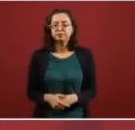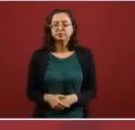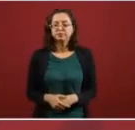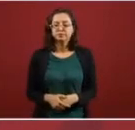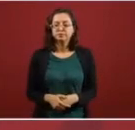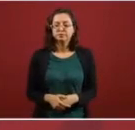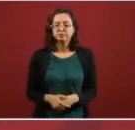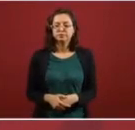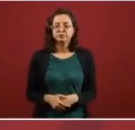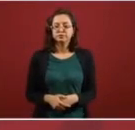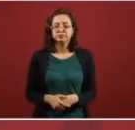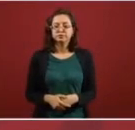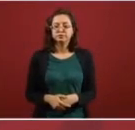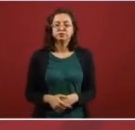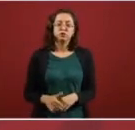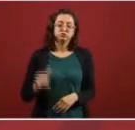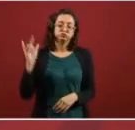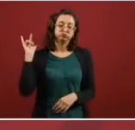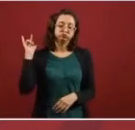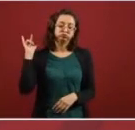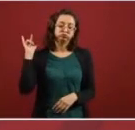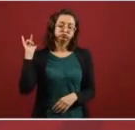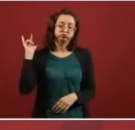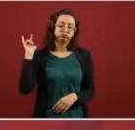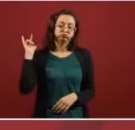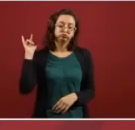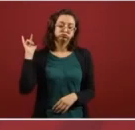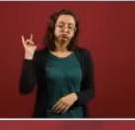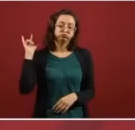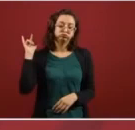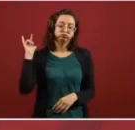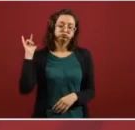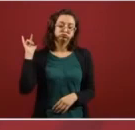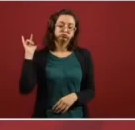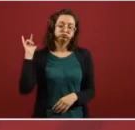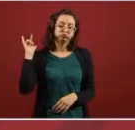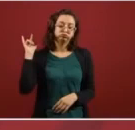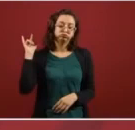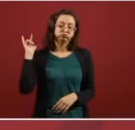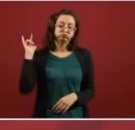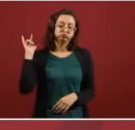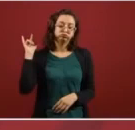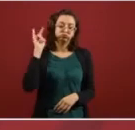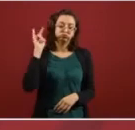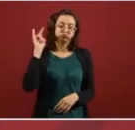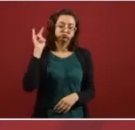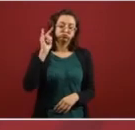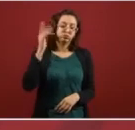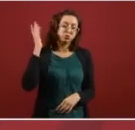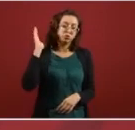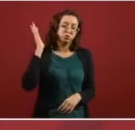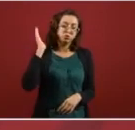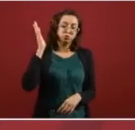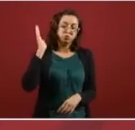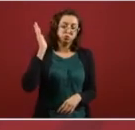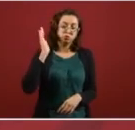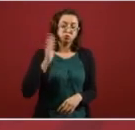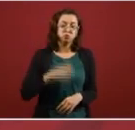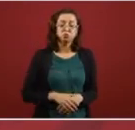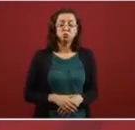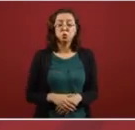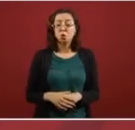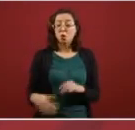Va volando desde entonces. And so then it was flying at that time. Última vicisitud que